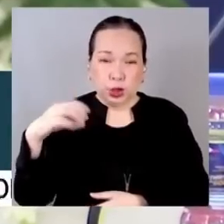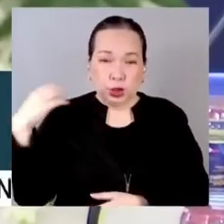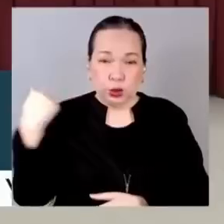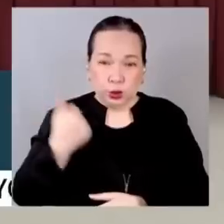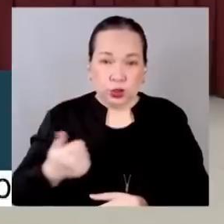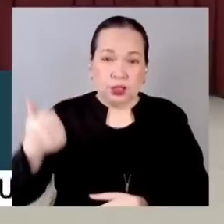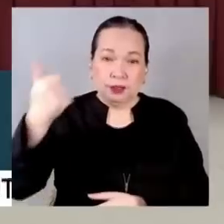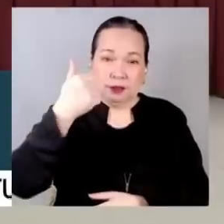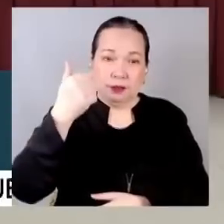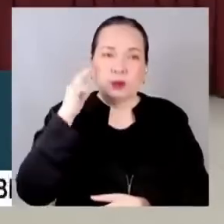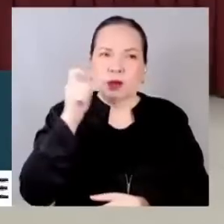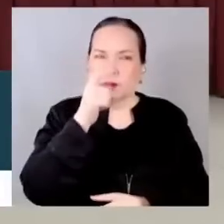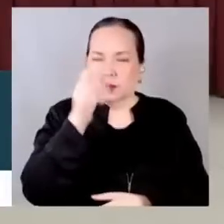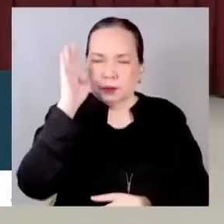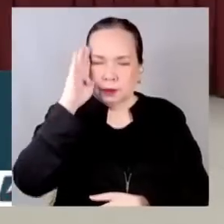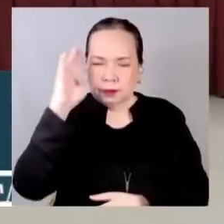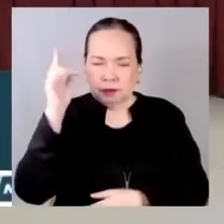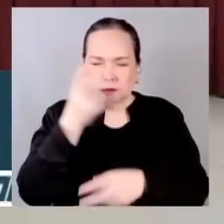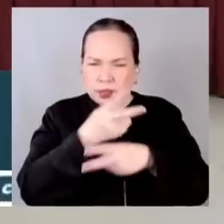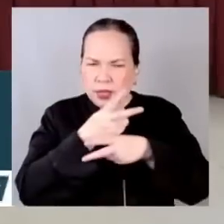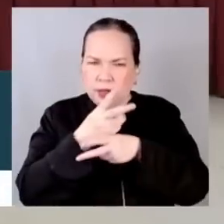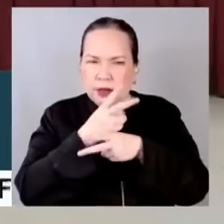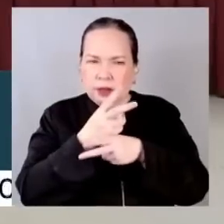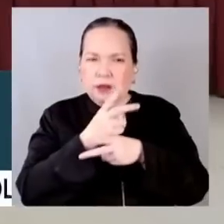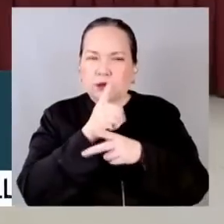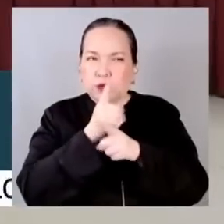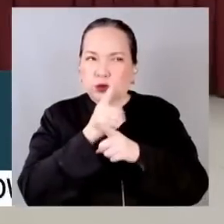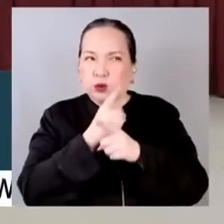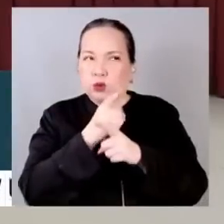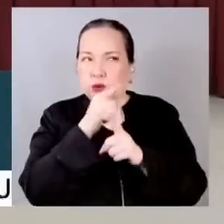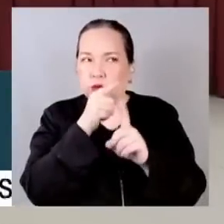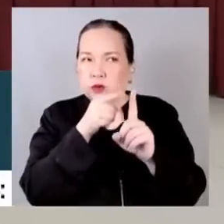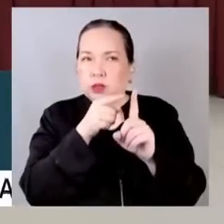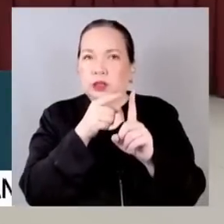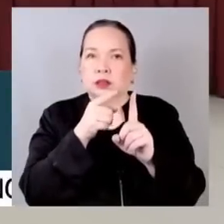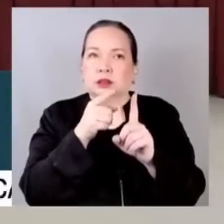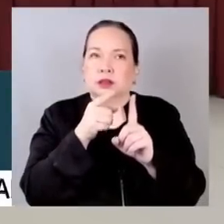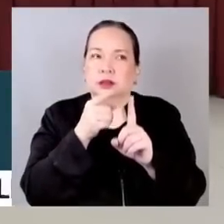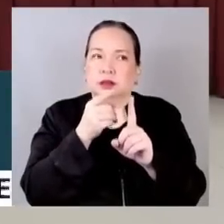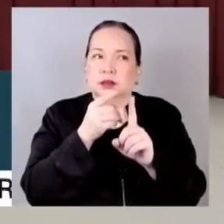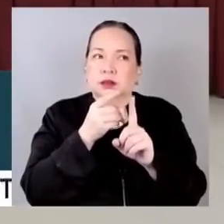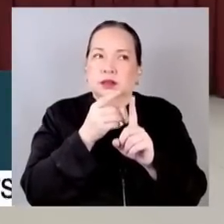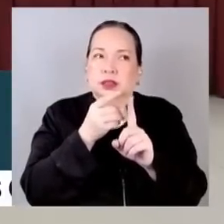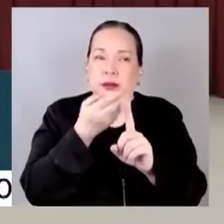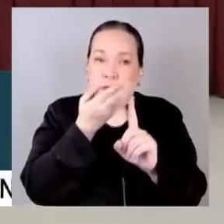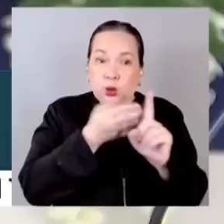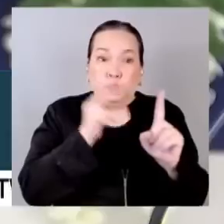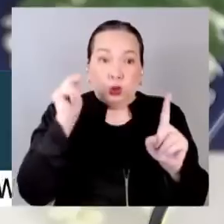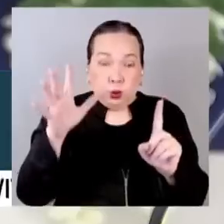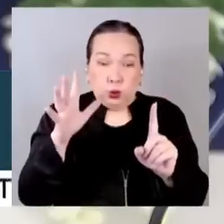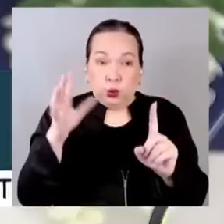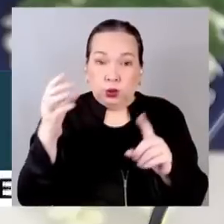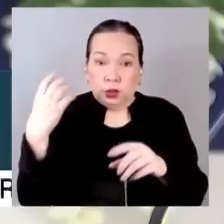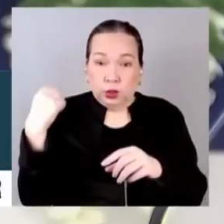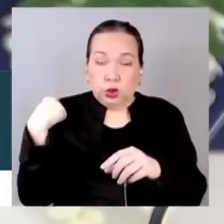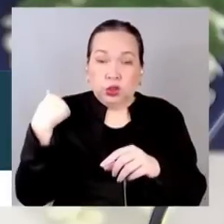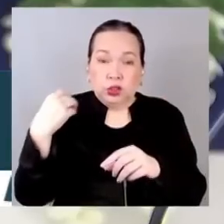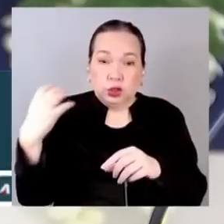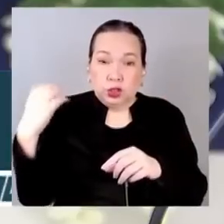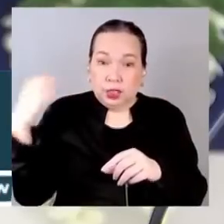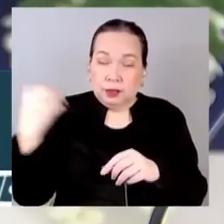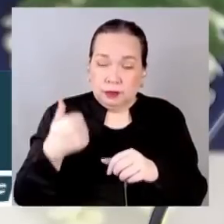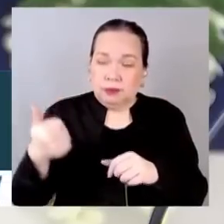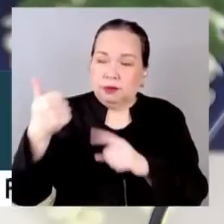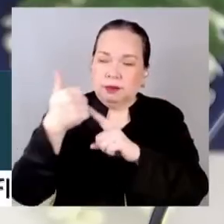to know that this person was not being manipulated by these drug syndicates into what he calls